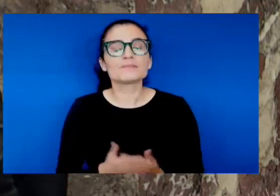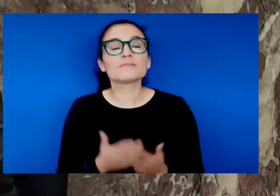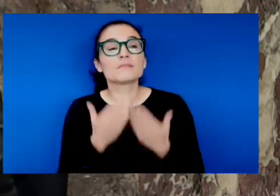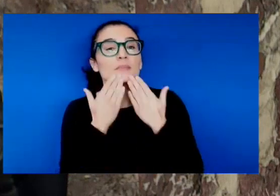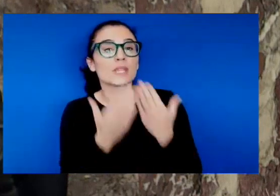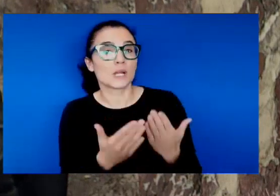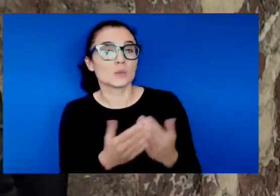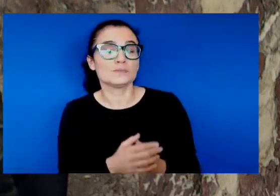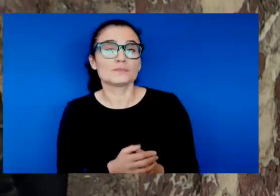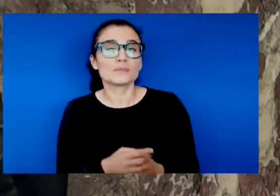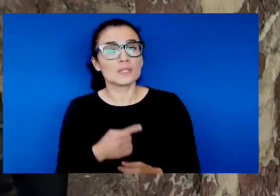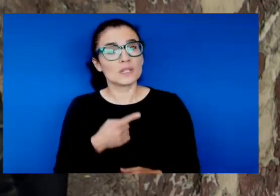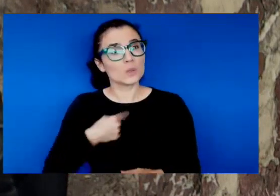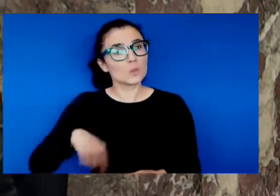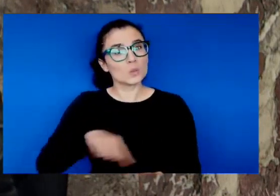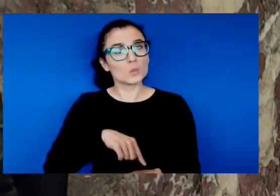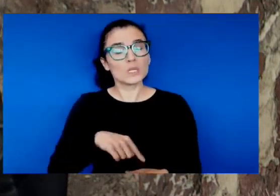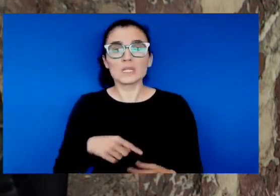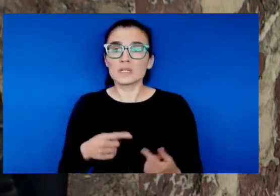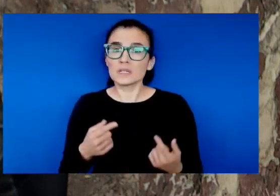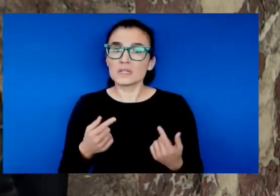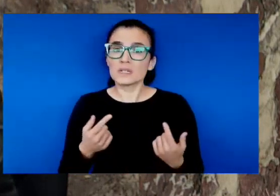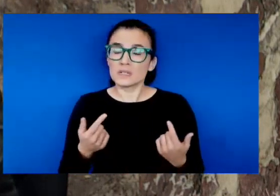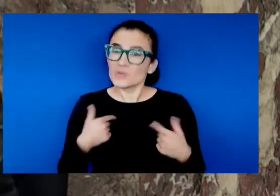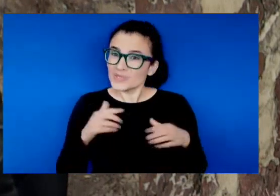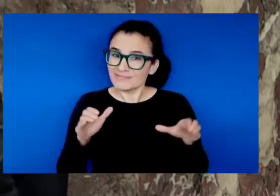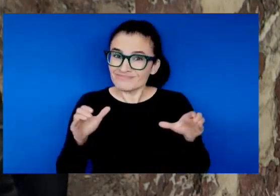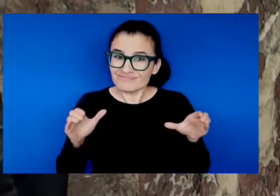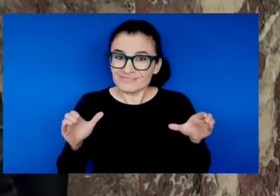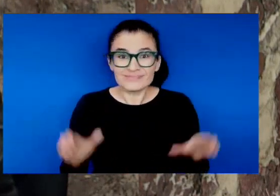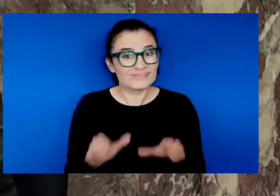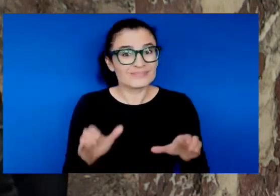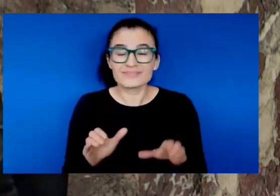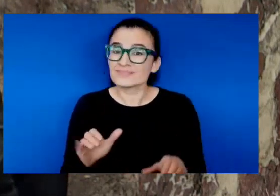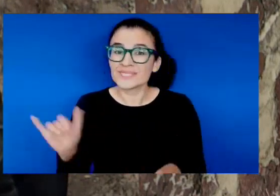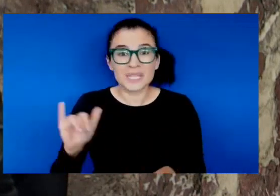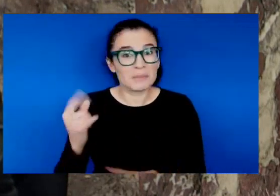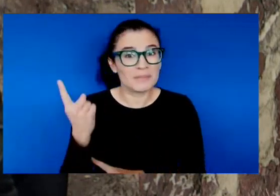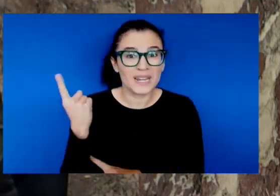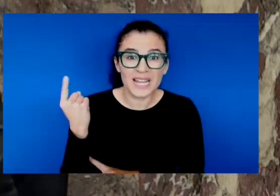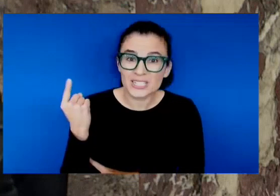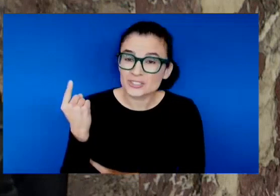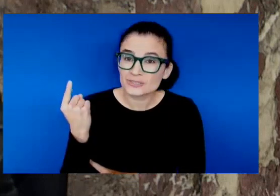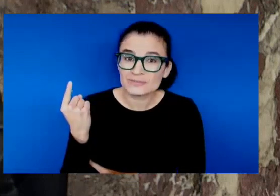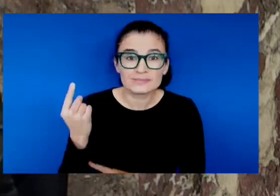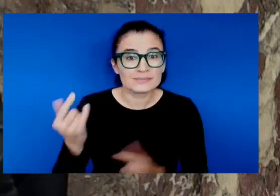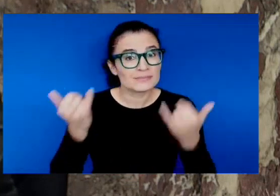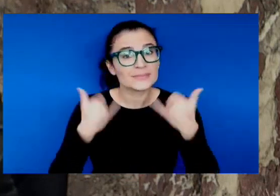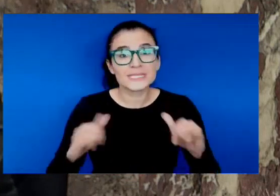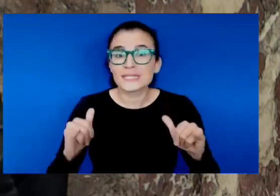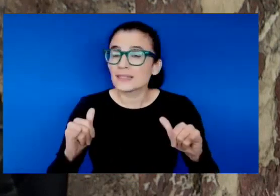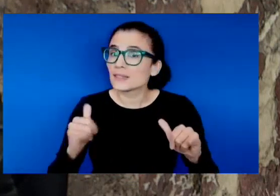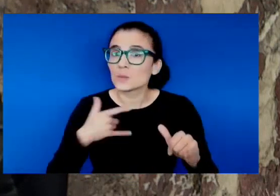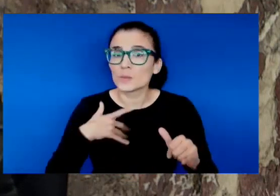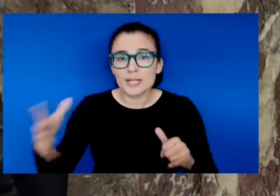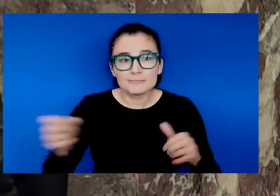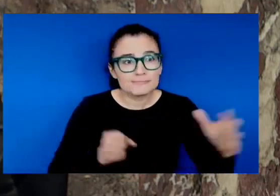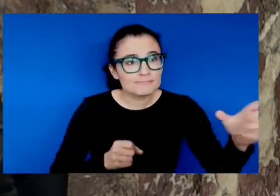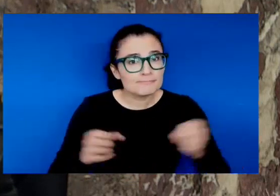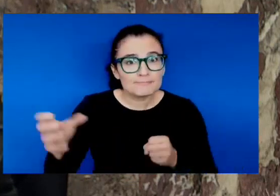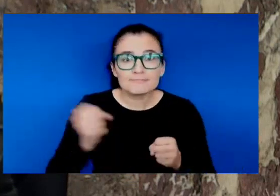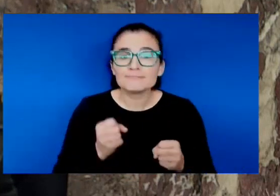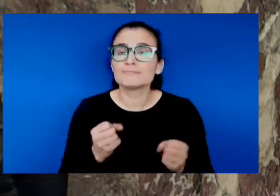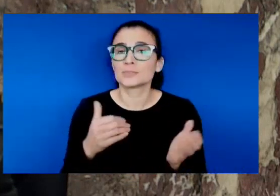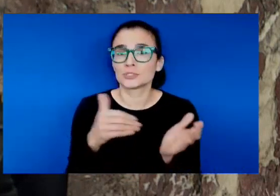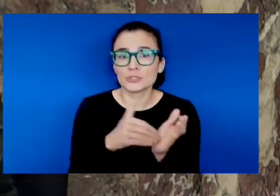we continue to do, to bring more doctors, to bring more nurse practitioners, to bring more nurses, health sciences professionals, to add services